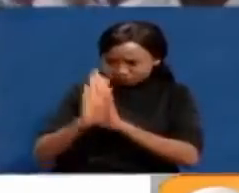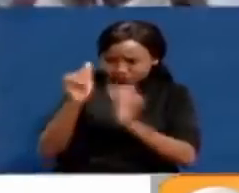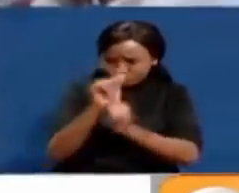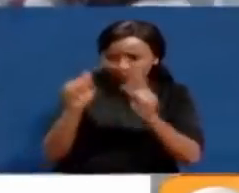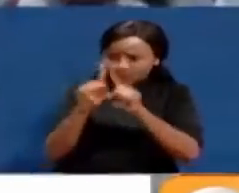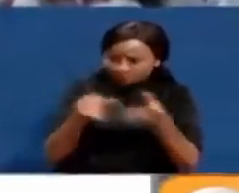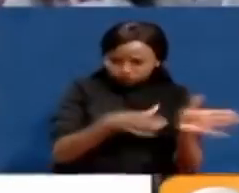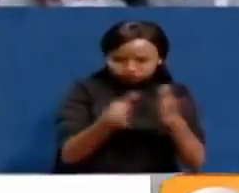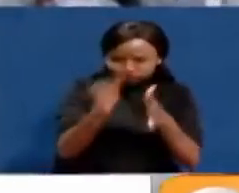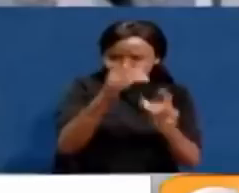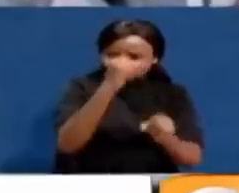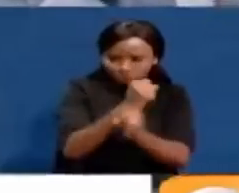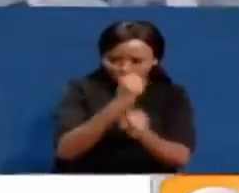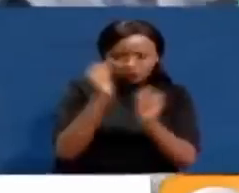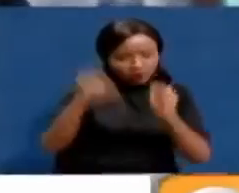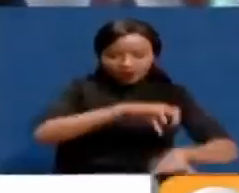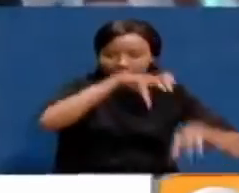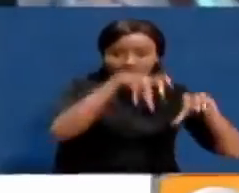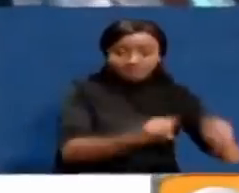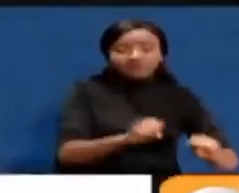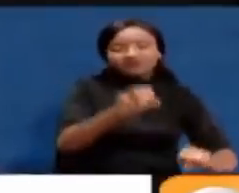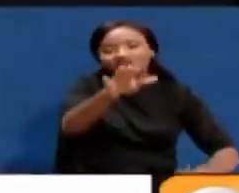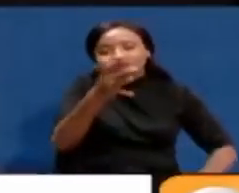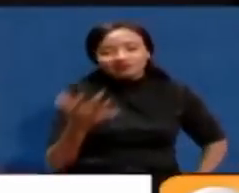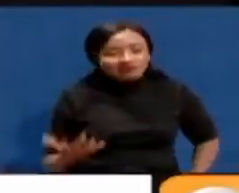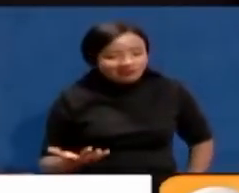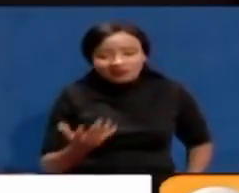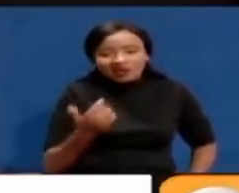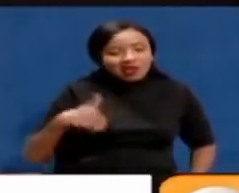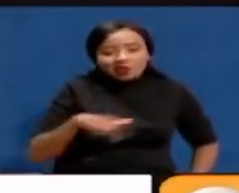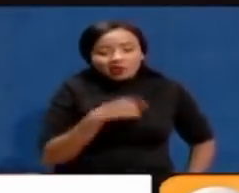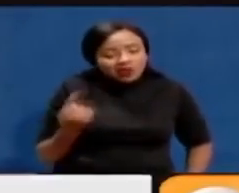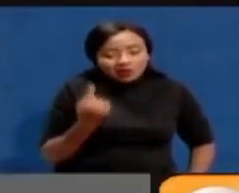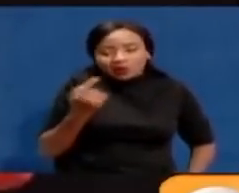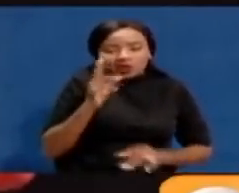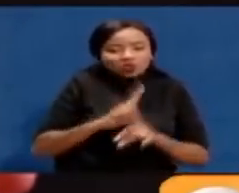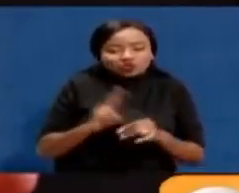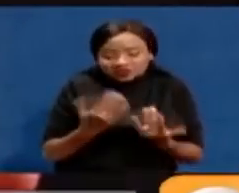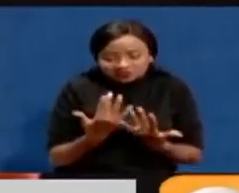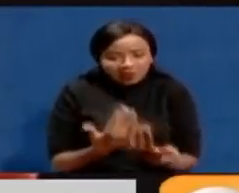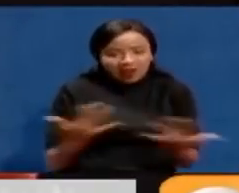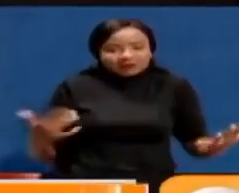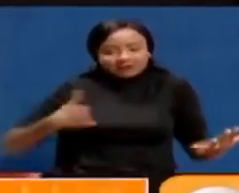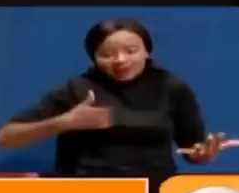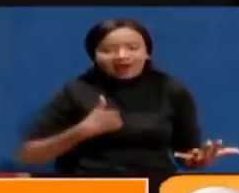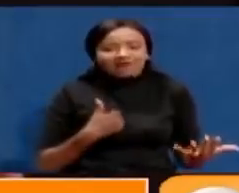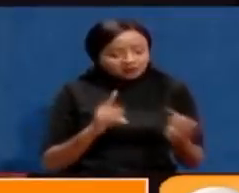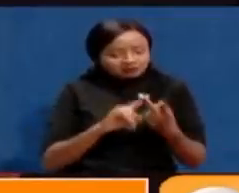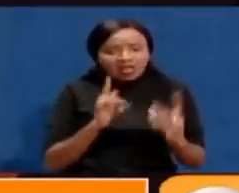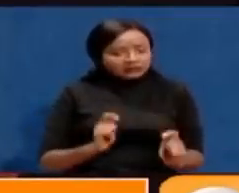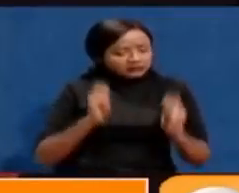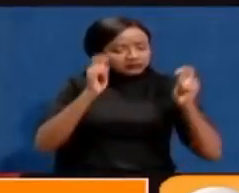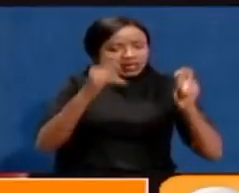nafasi ya kazi miongoni mwa vijana. We're just using our assets. We're just using our